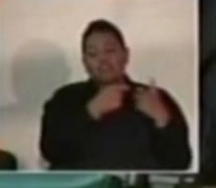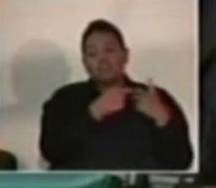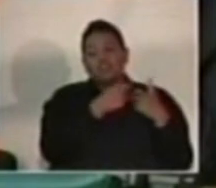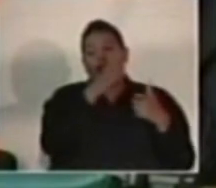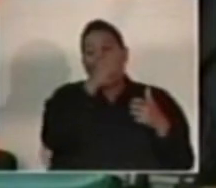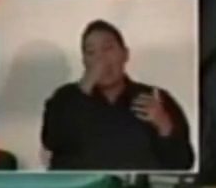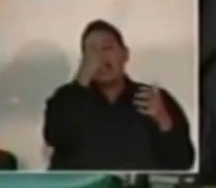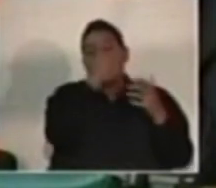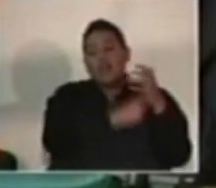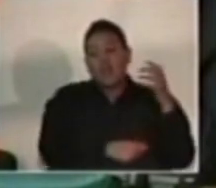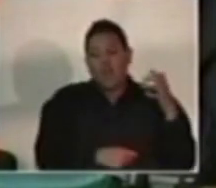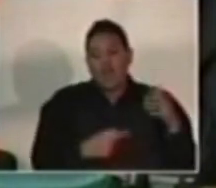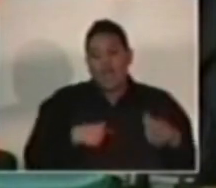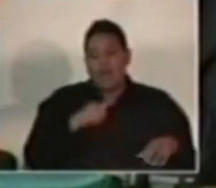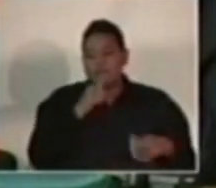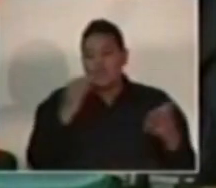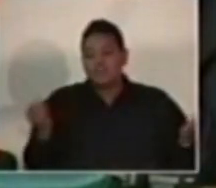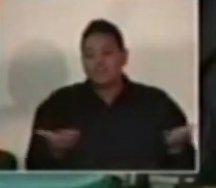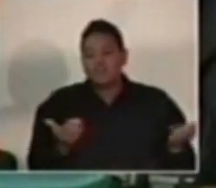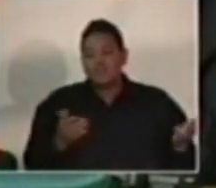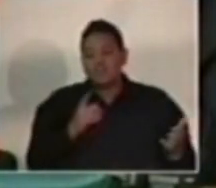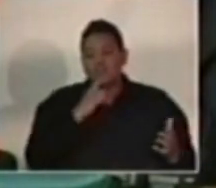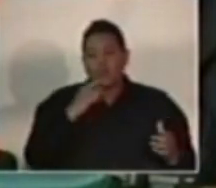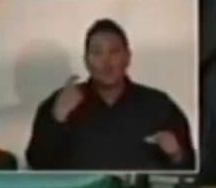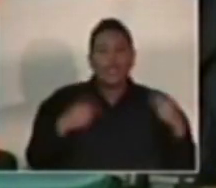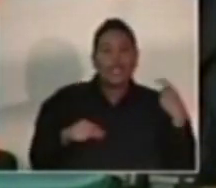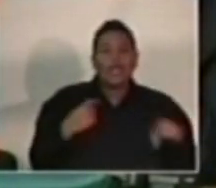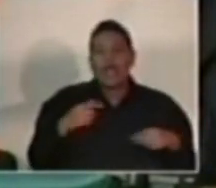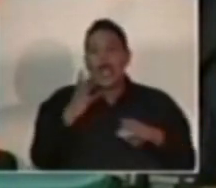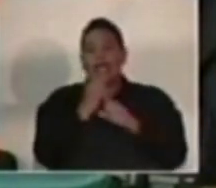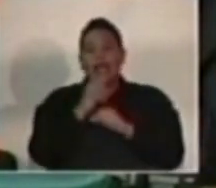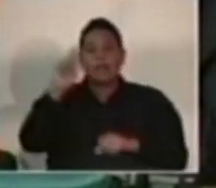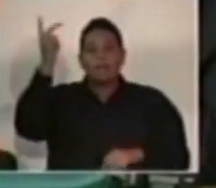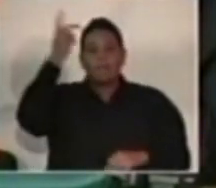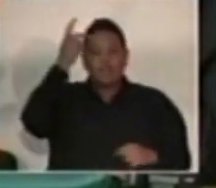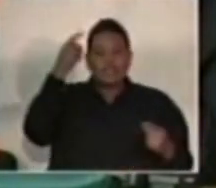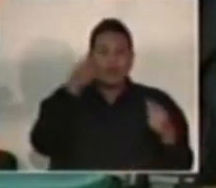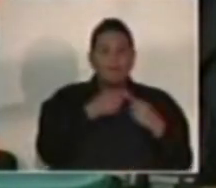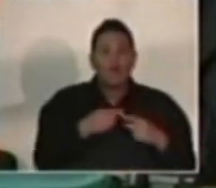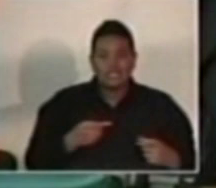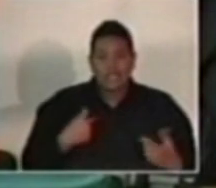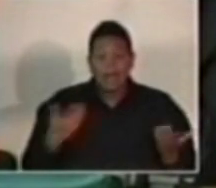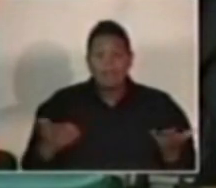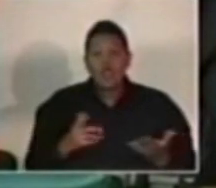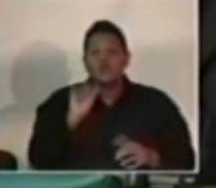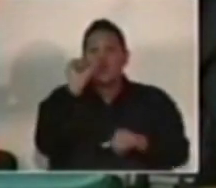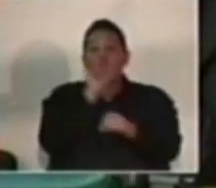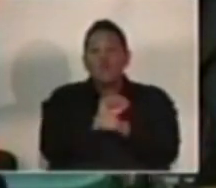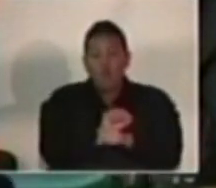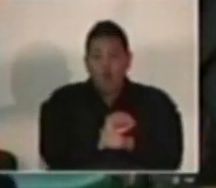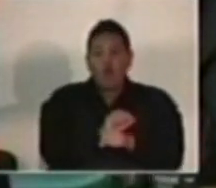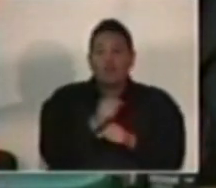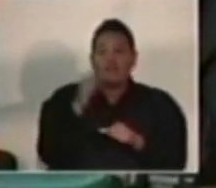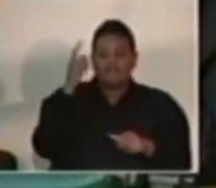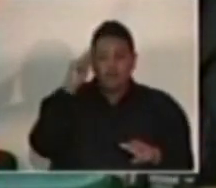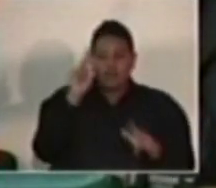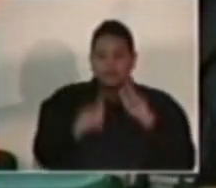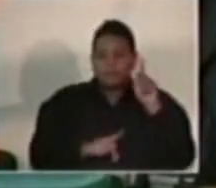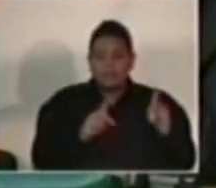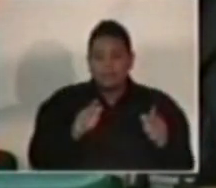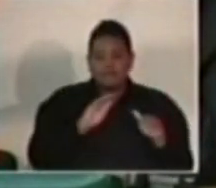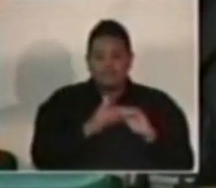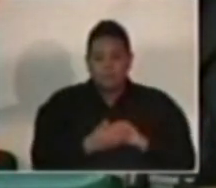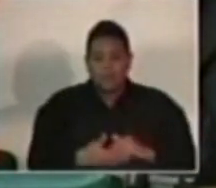the cost. I am not here to score political points. I'm here to work on behalf of the